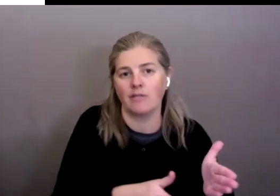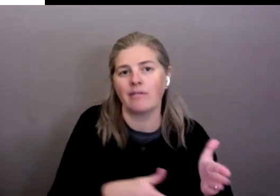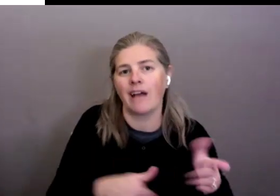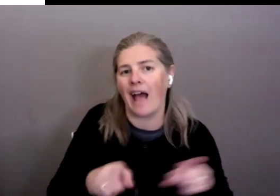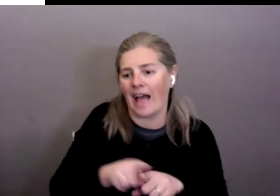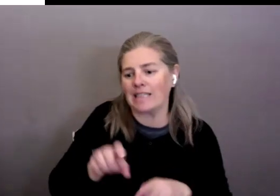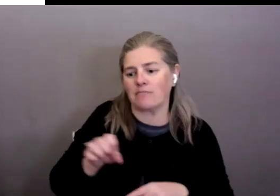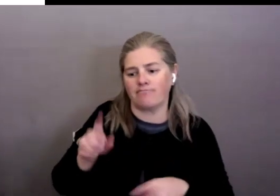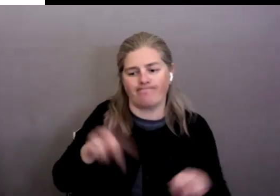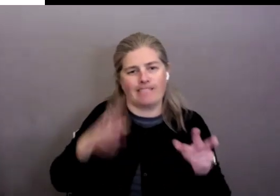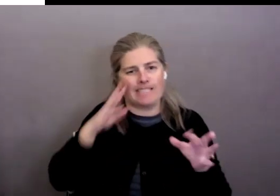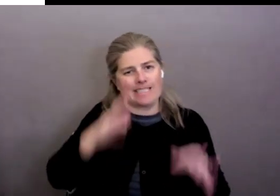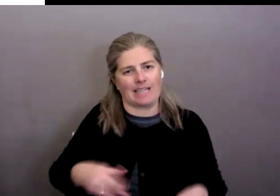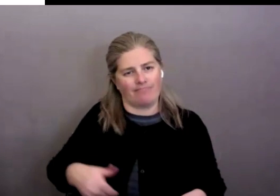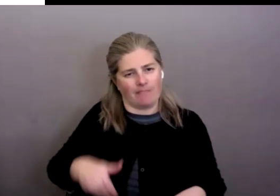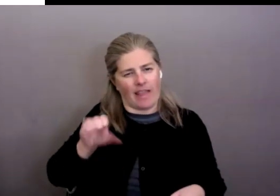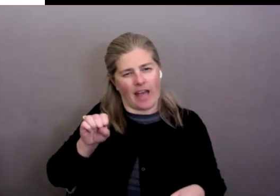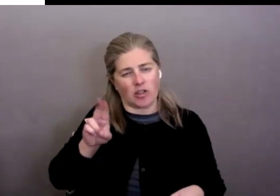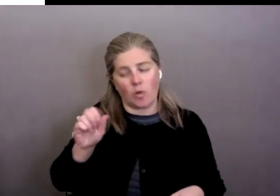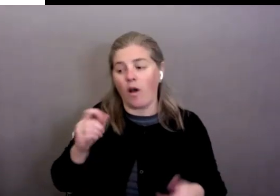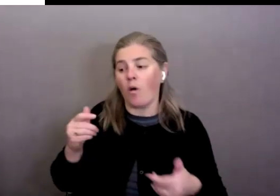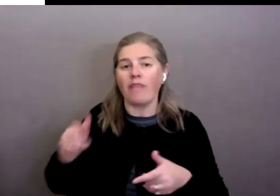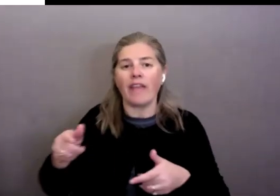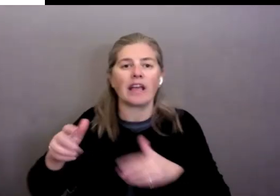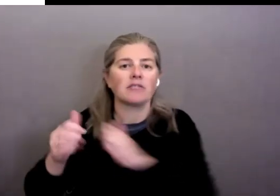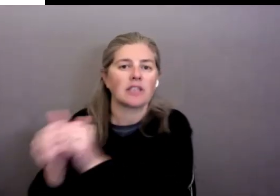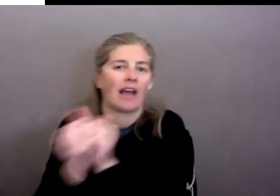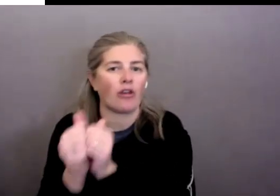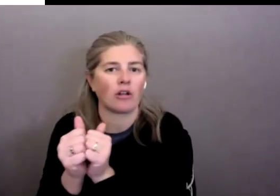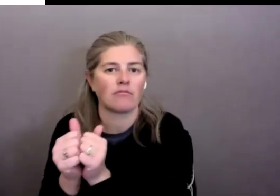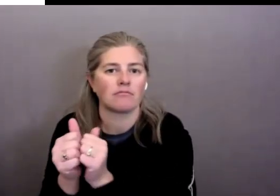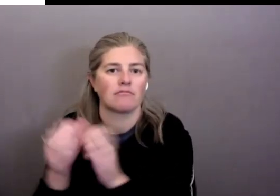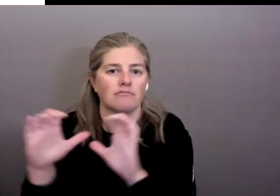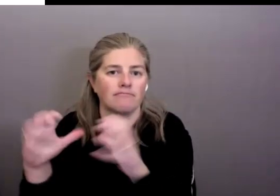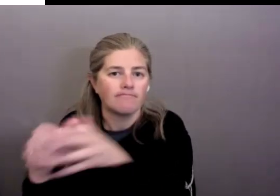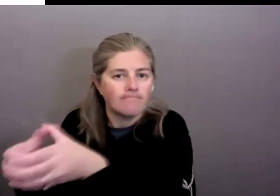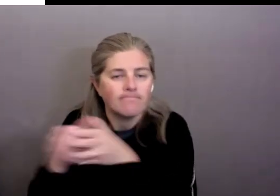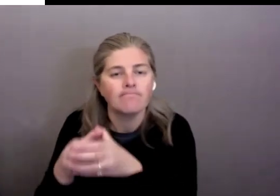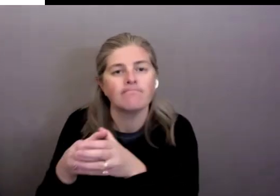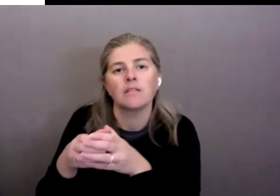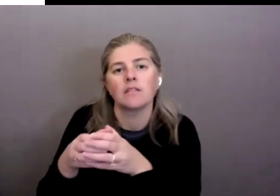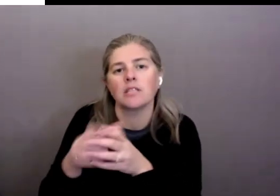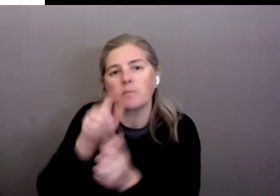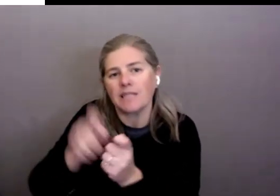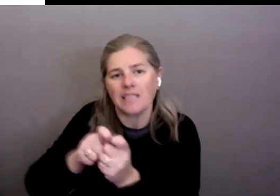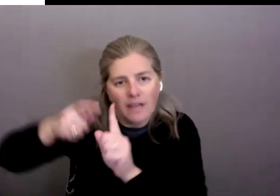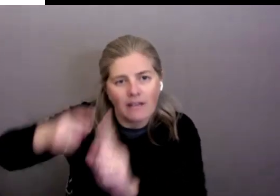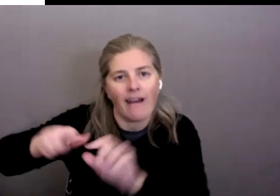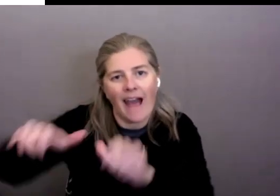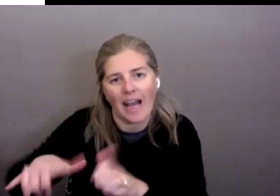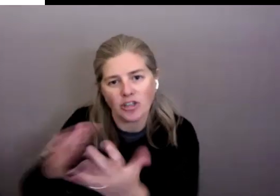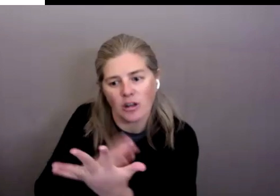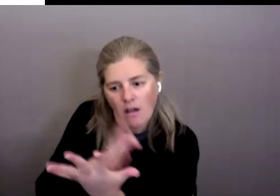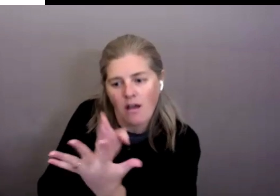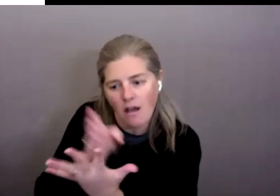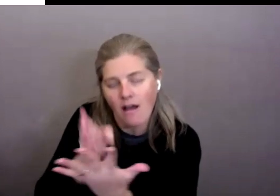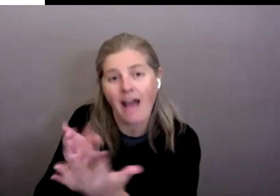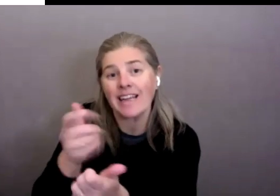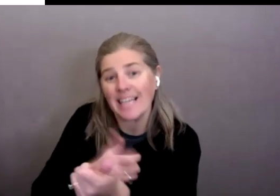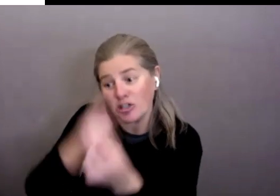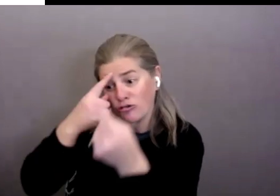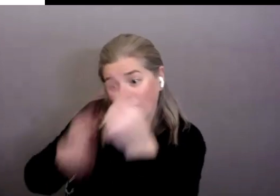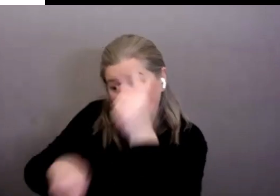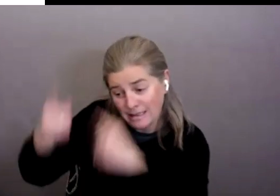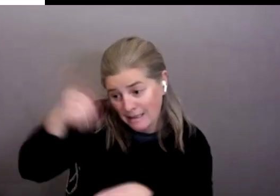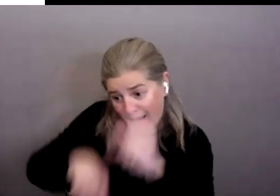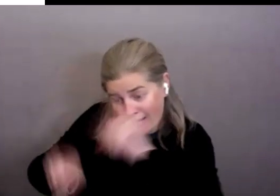SUA, the AAAs could collectively seek prior approval so long as the specific actions being taken by each AAA and the consent of each AAA to participate in